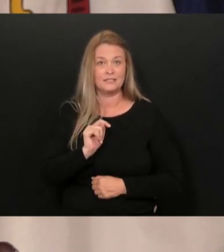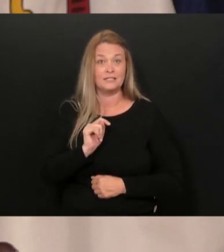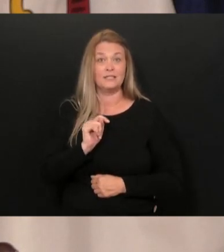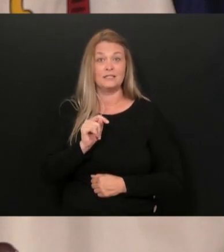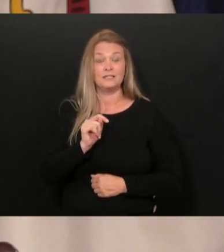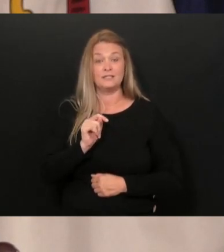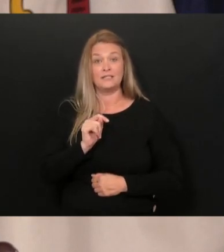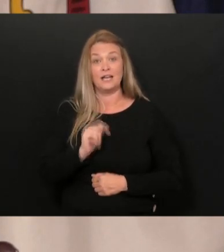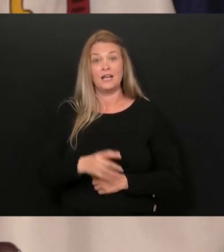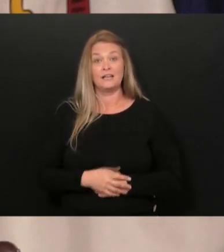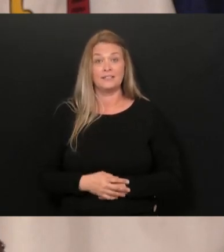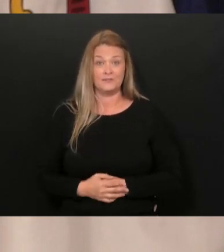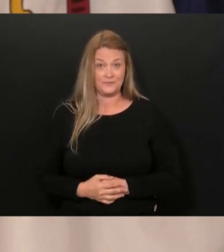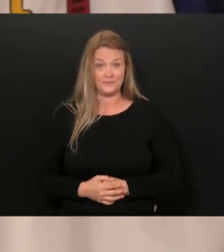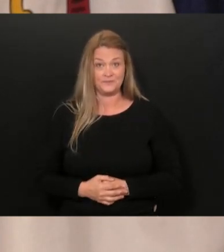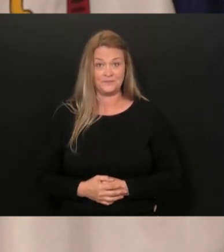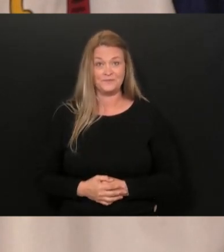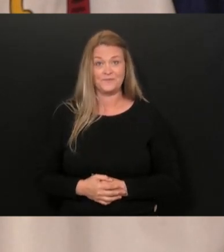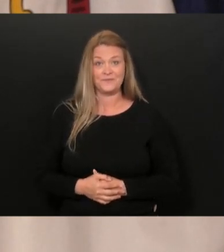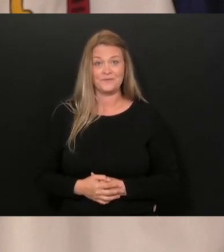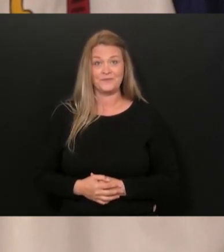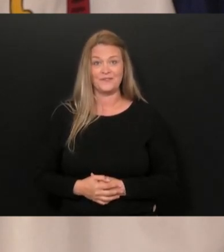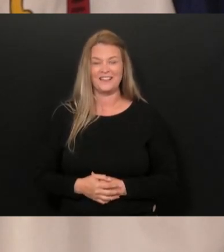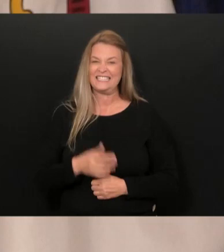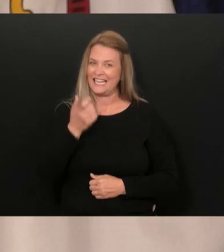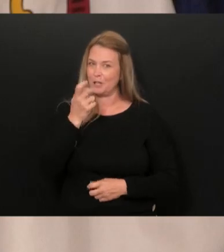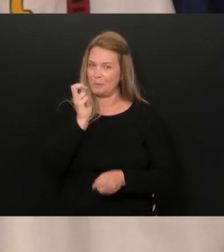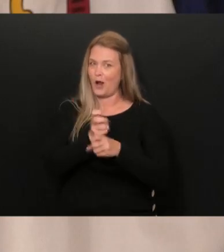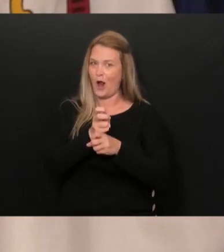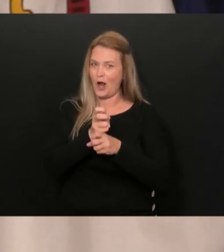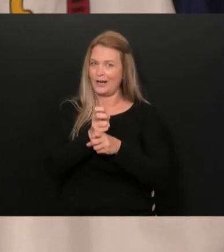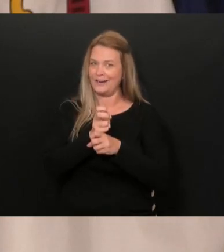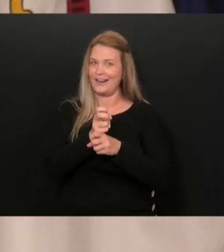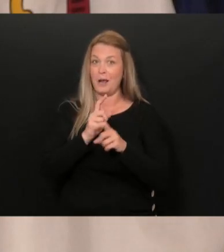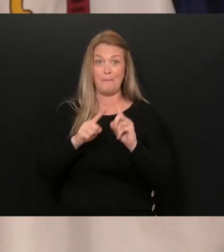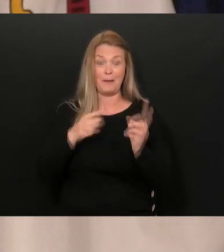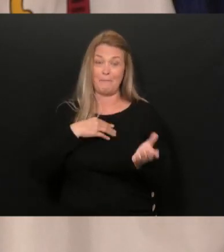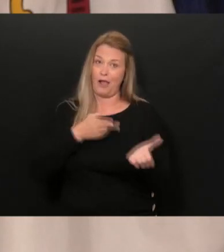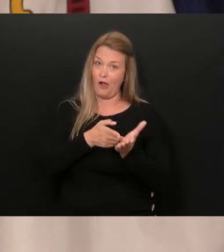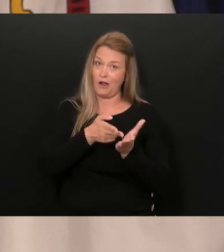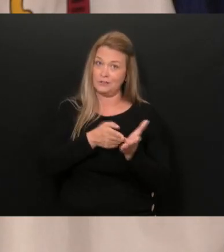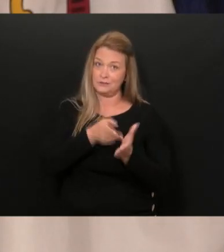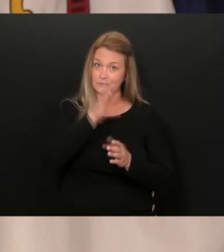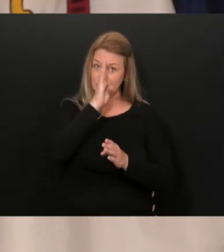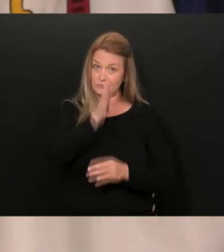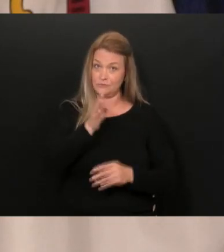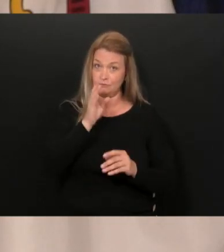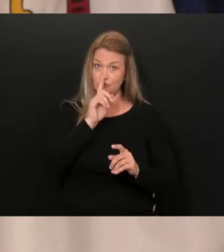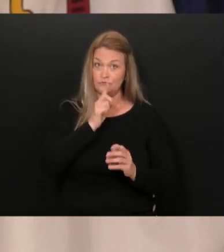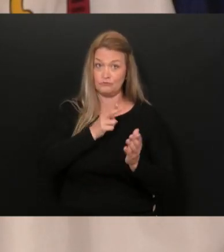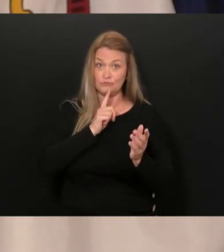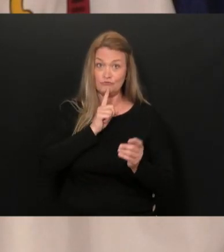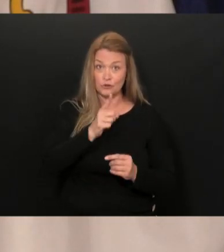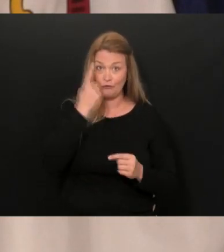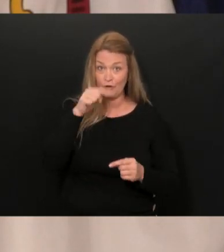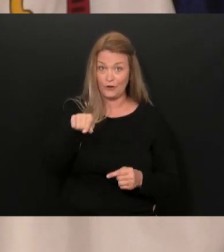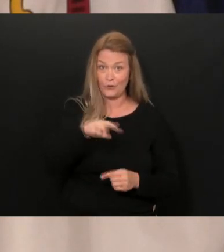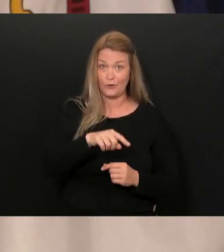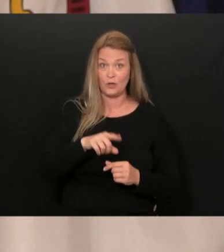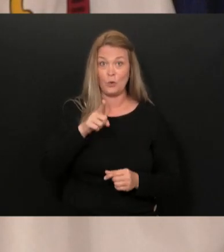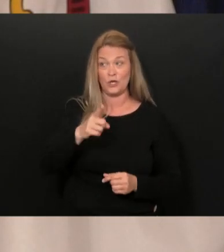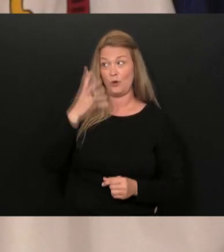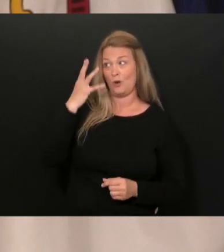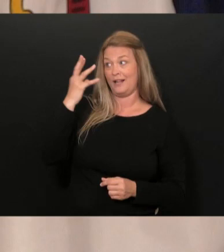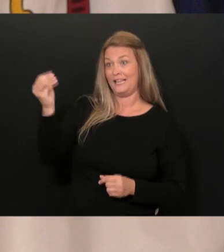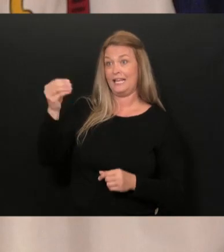this is the thing, and this again is a little tough, but it's just the truth. When you get out, when you walk out your door